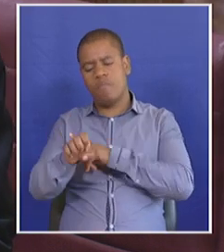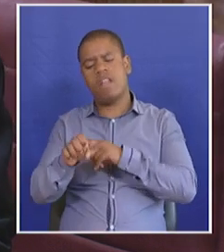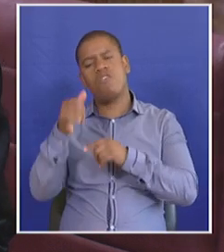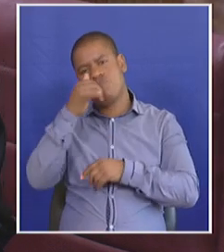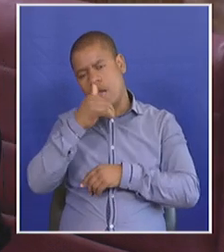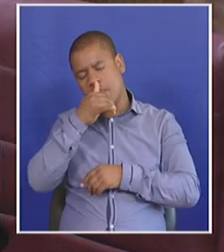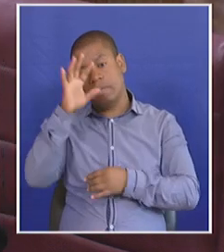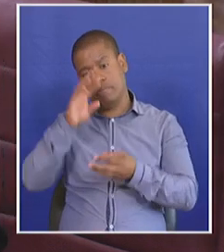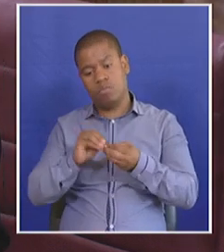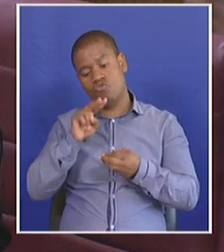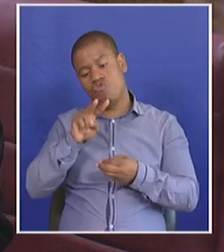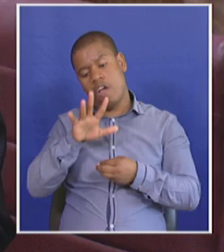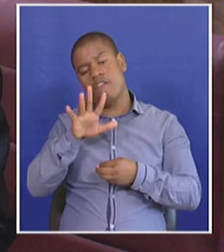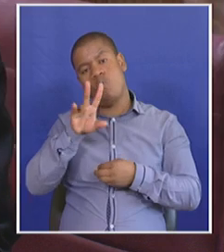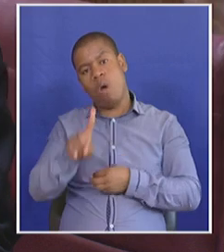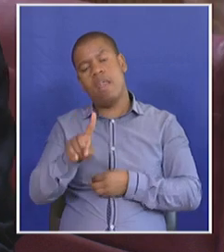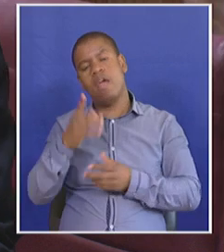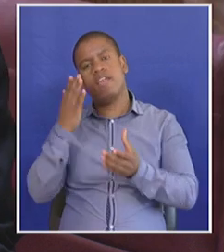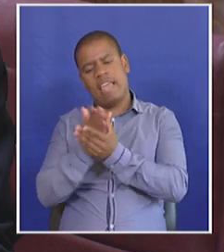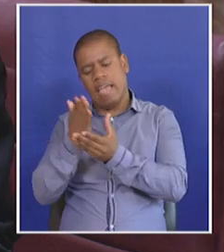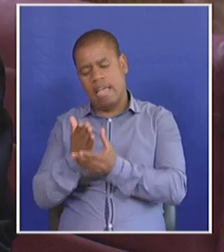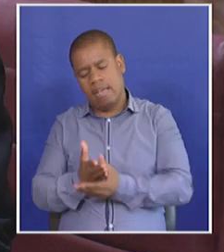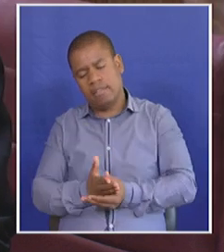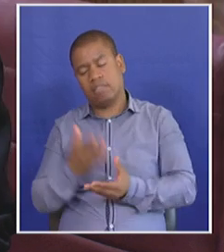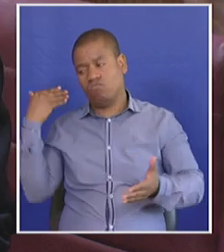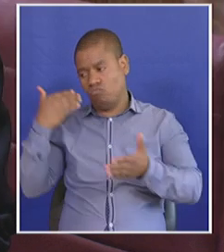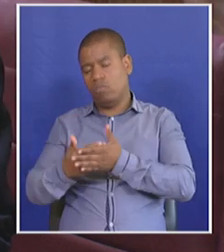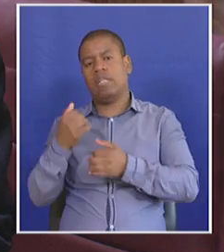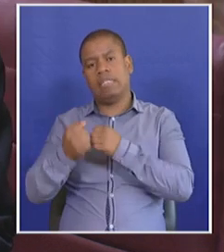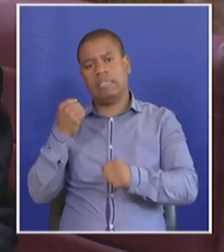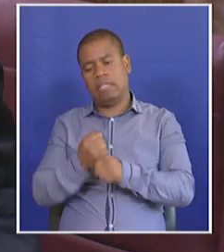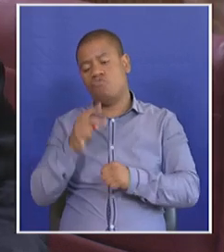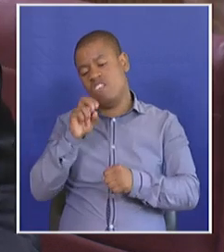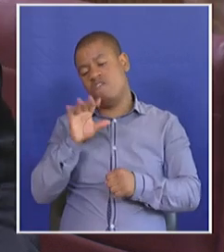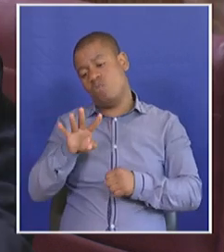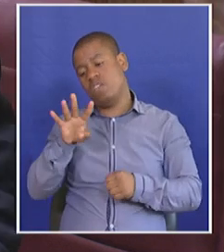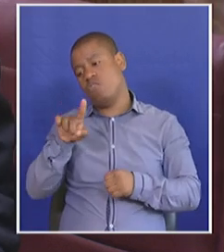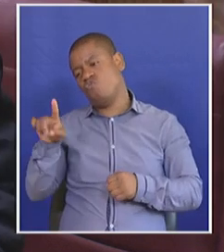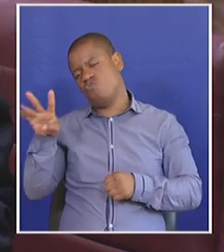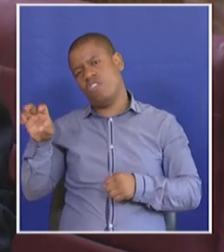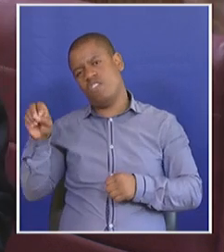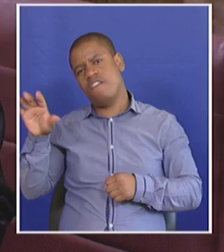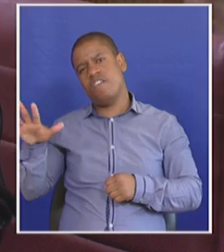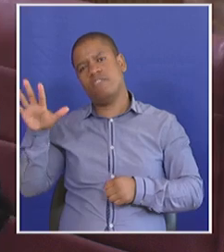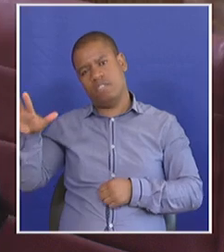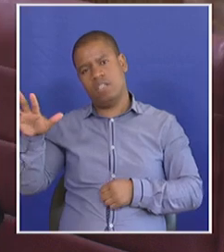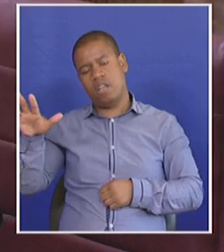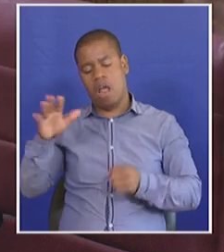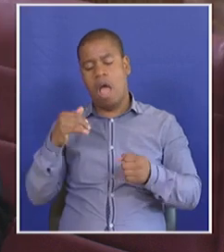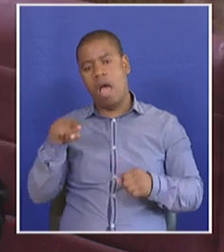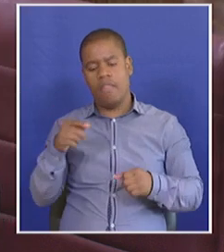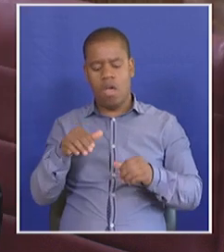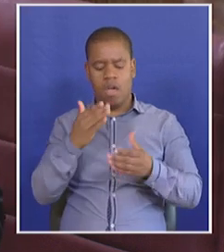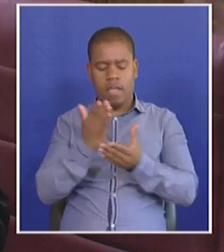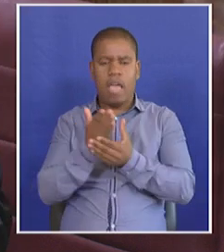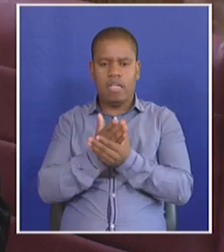to 251 cases for the 2014-15 financial year, and the number of acquittals in that